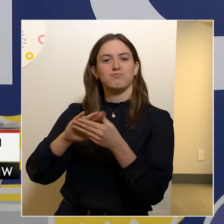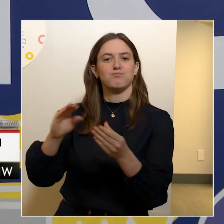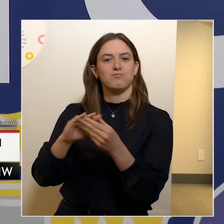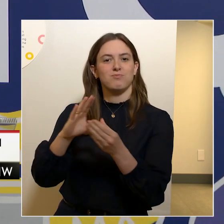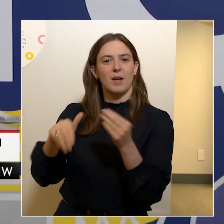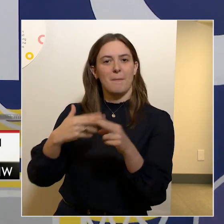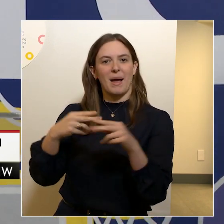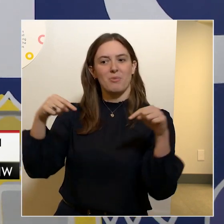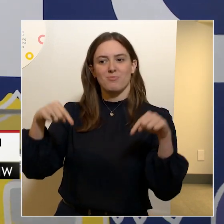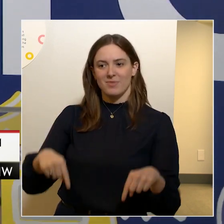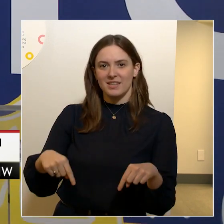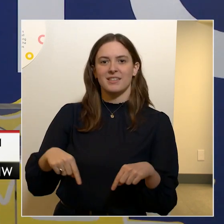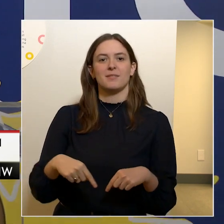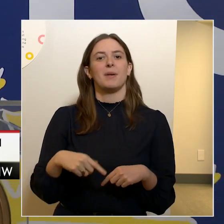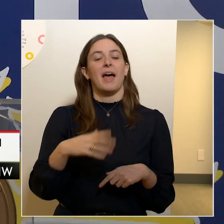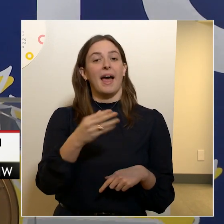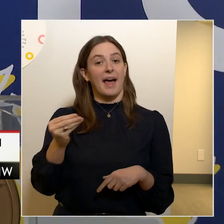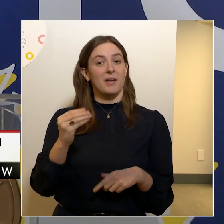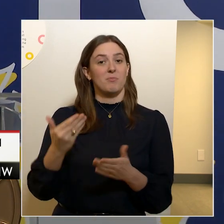Program.